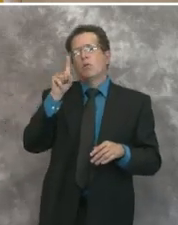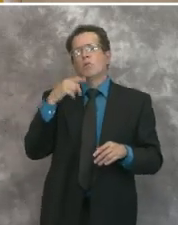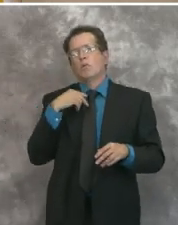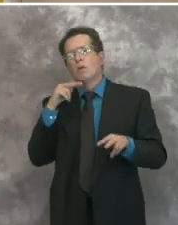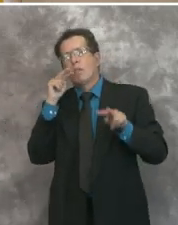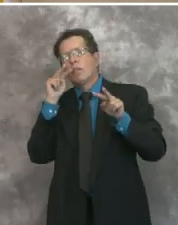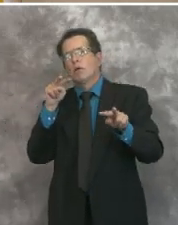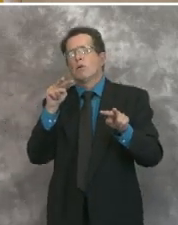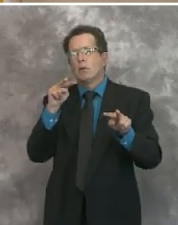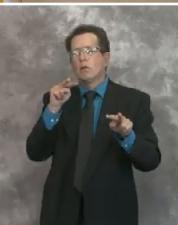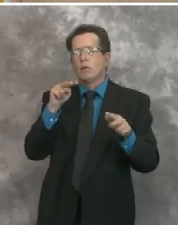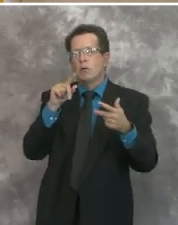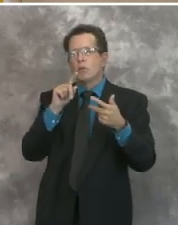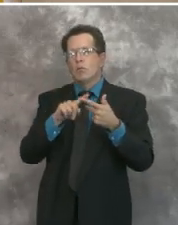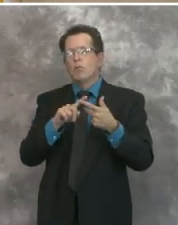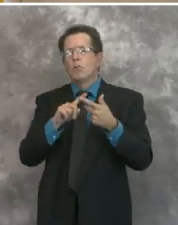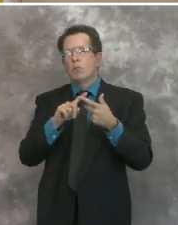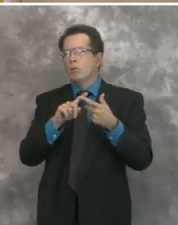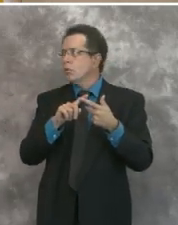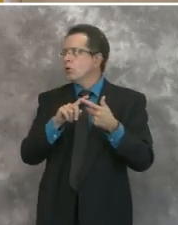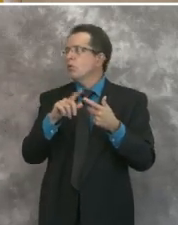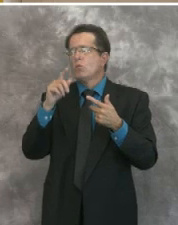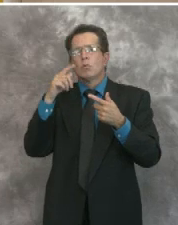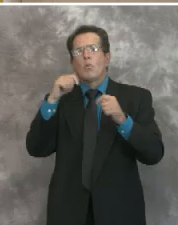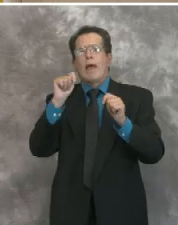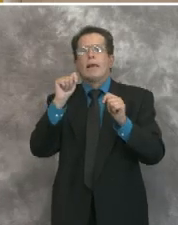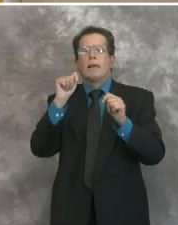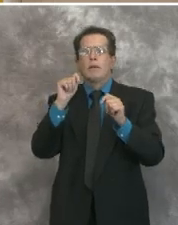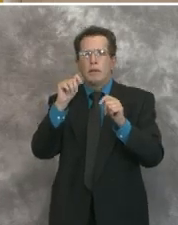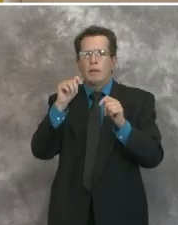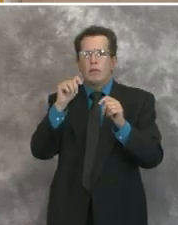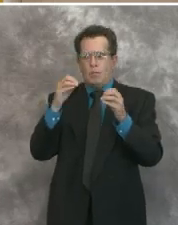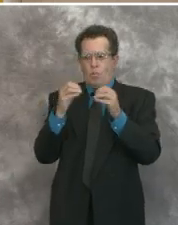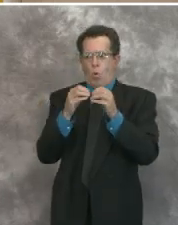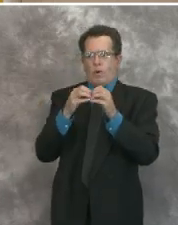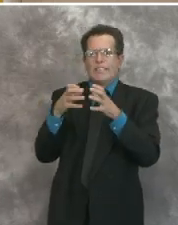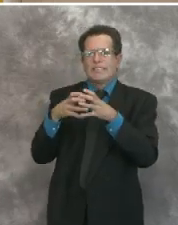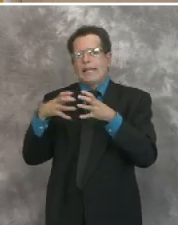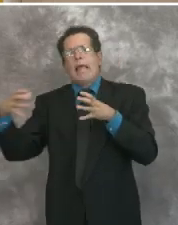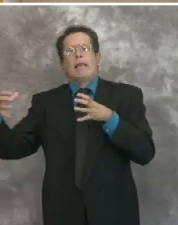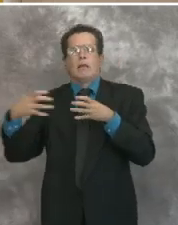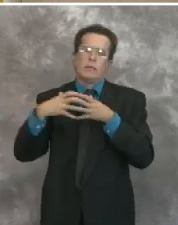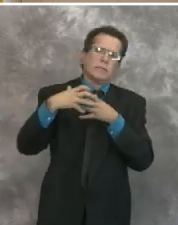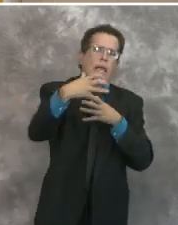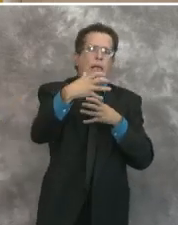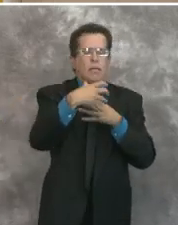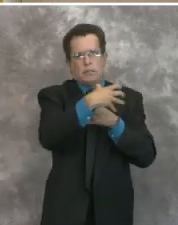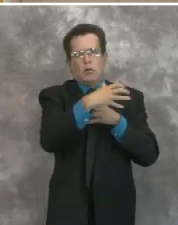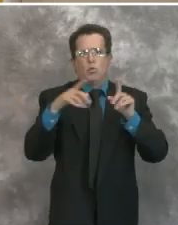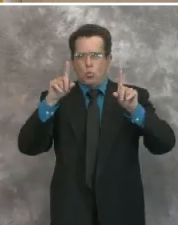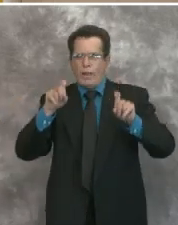involving promotoras to be extenders to our contact tracers to really go out and